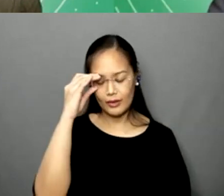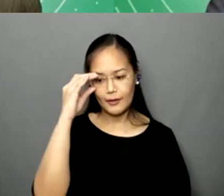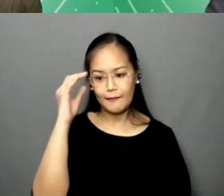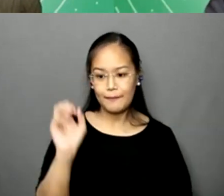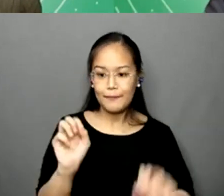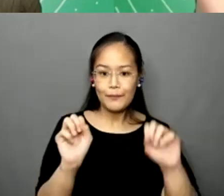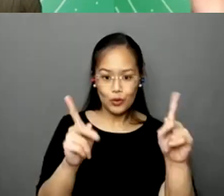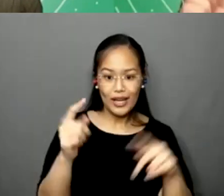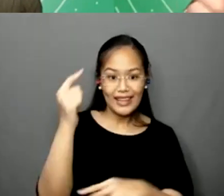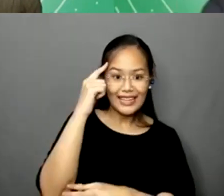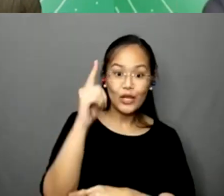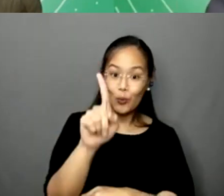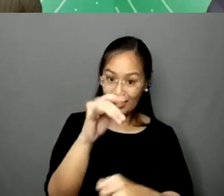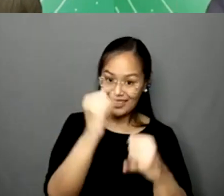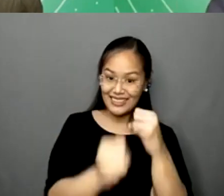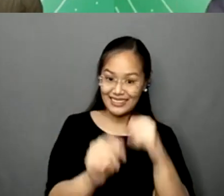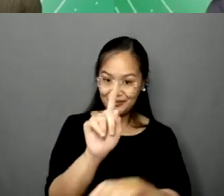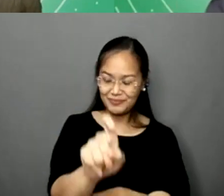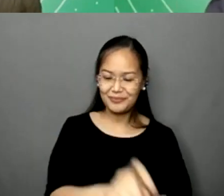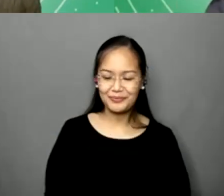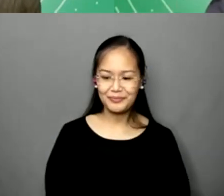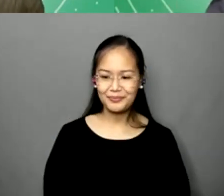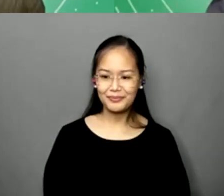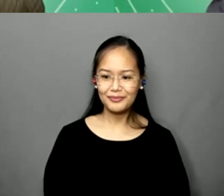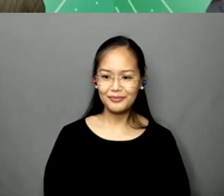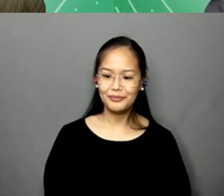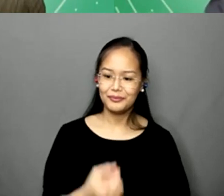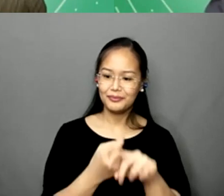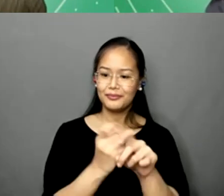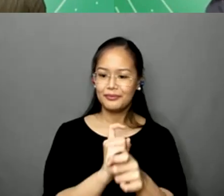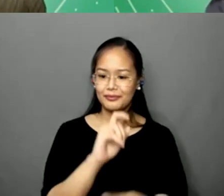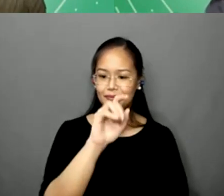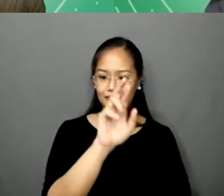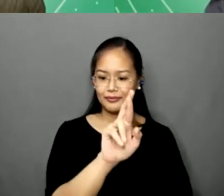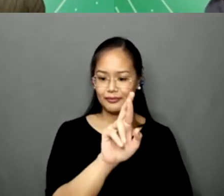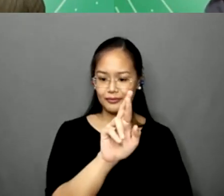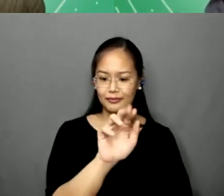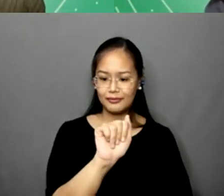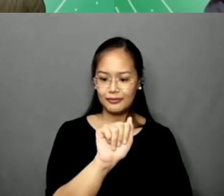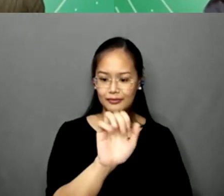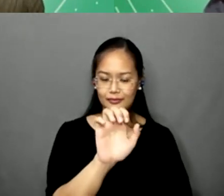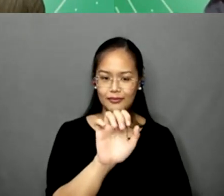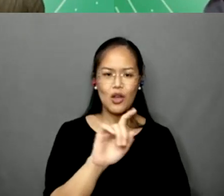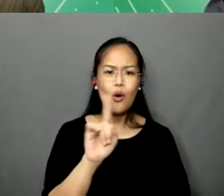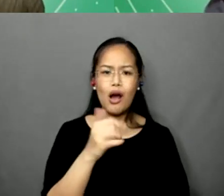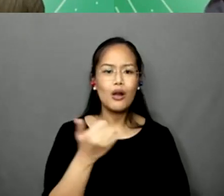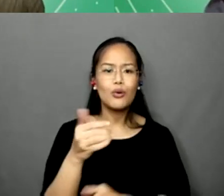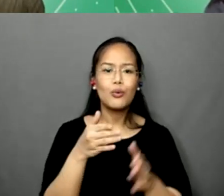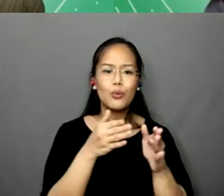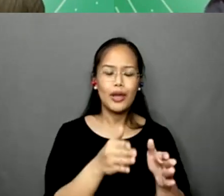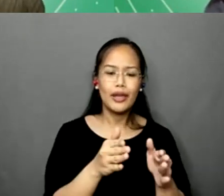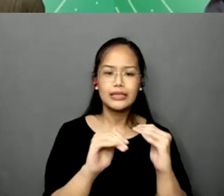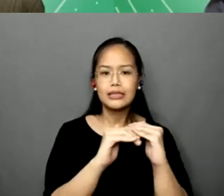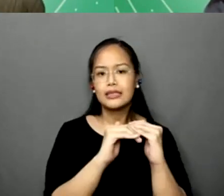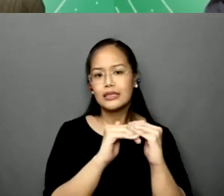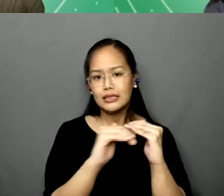Okay, I think we have one last question. From Ray, what are some ways or practices that sustainability